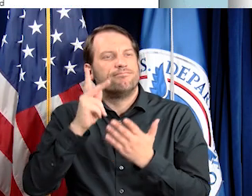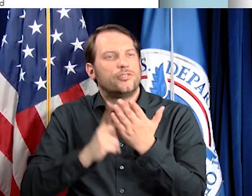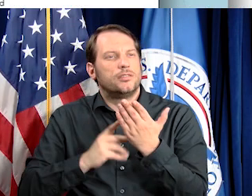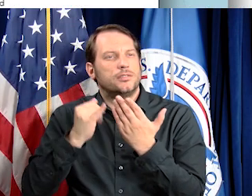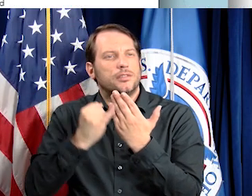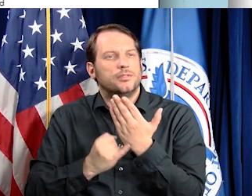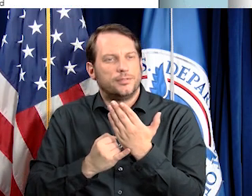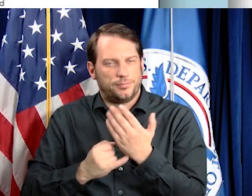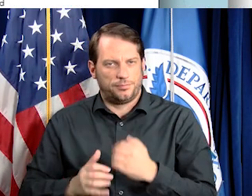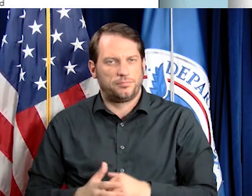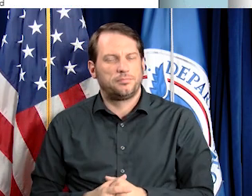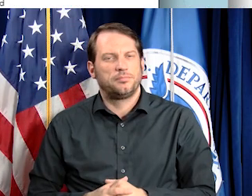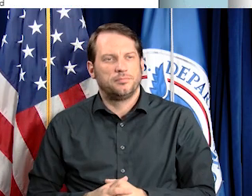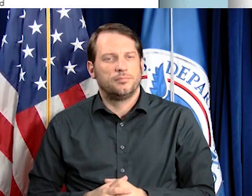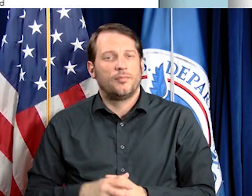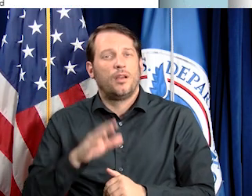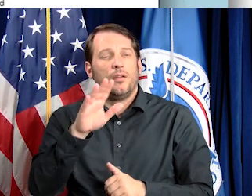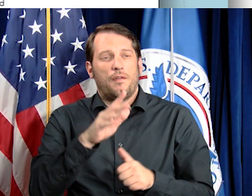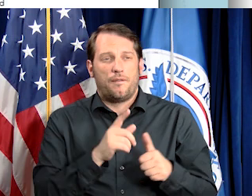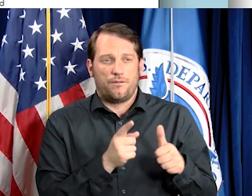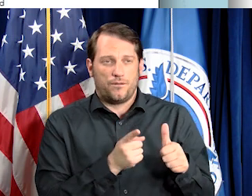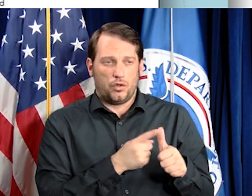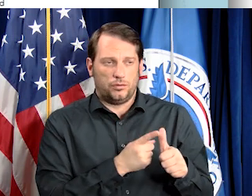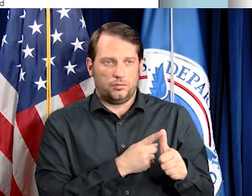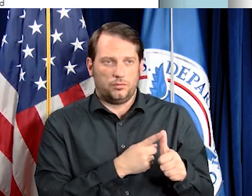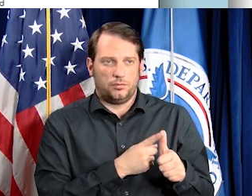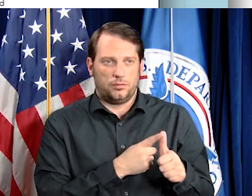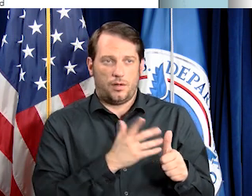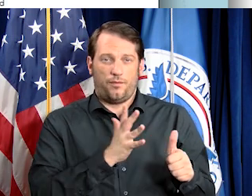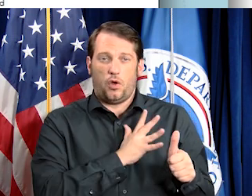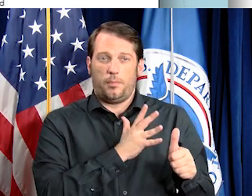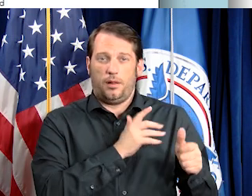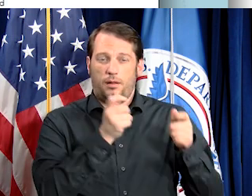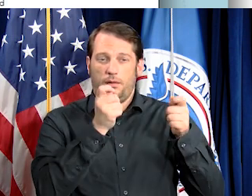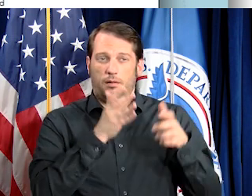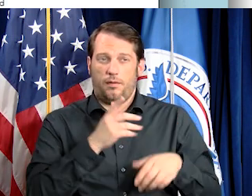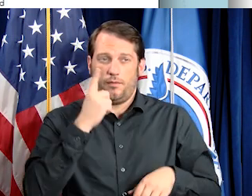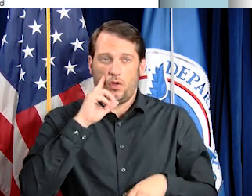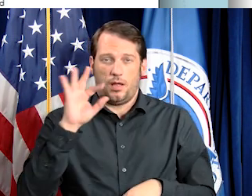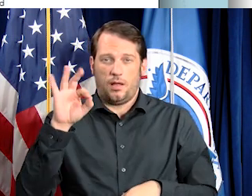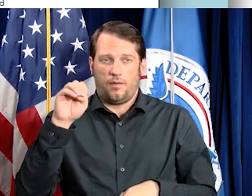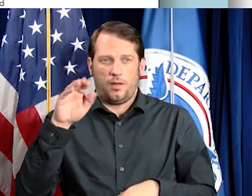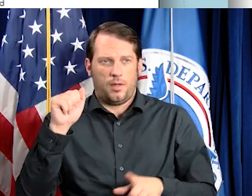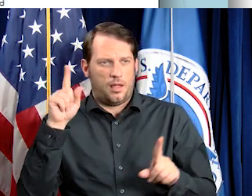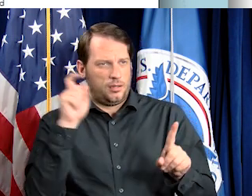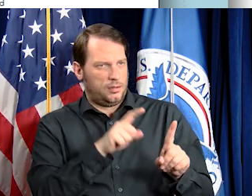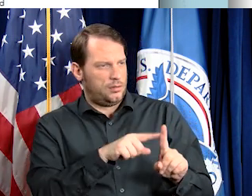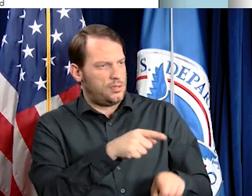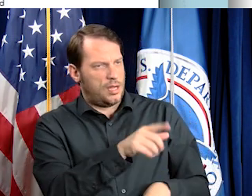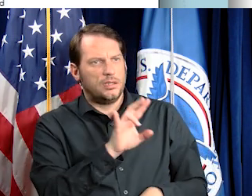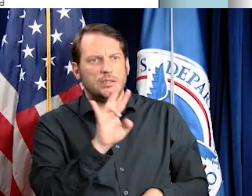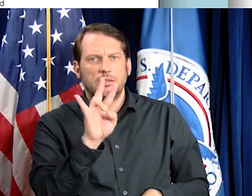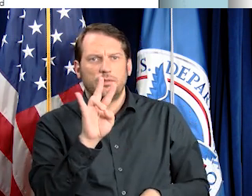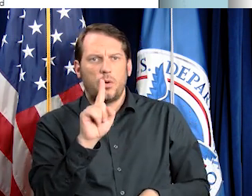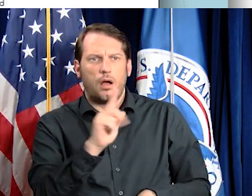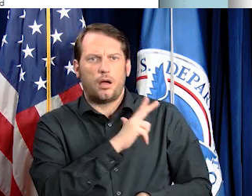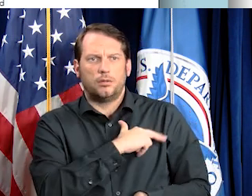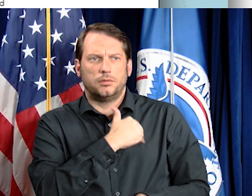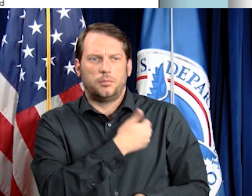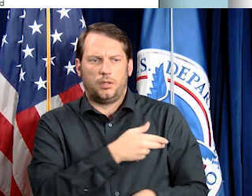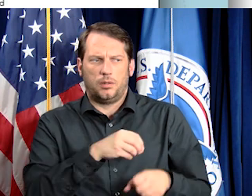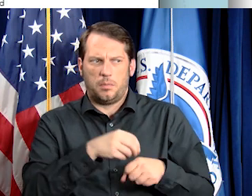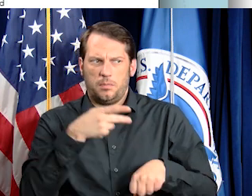was basically the former administrator of FEMA asked, what's the status of 71 hospitals in Puerto